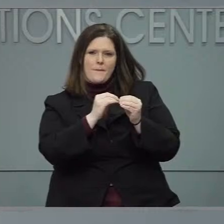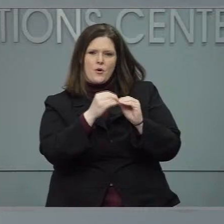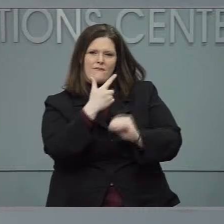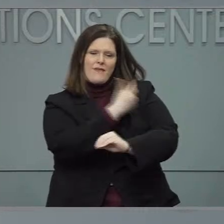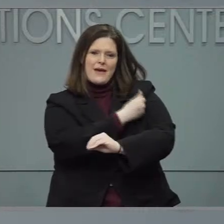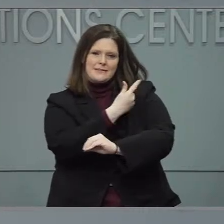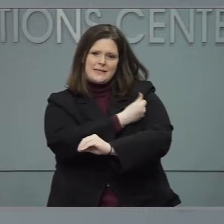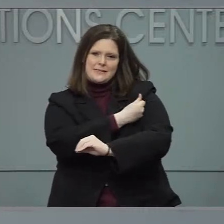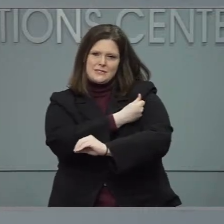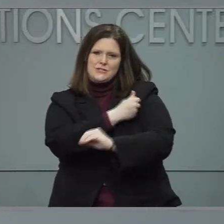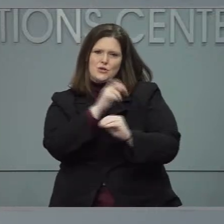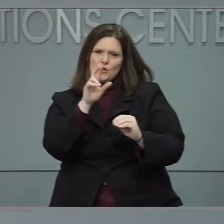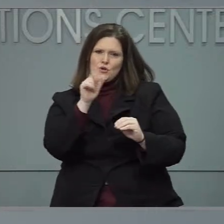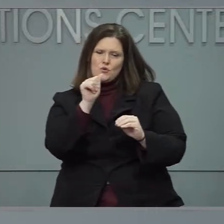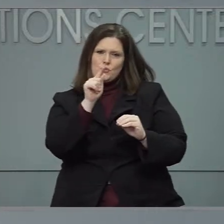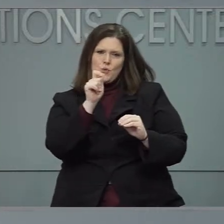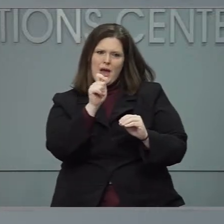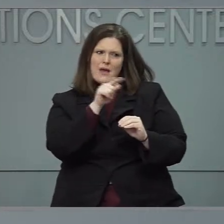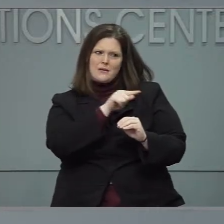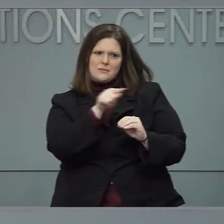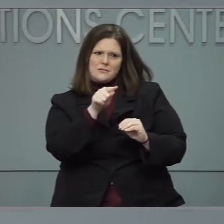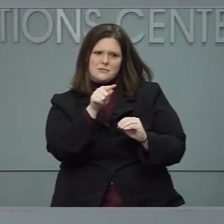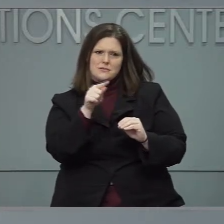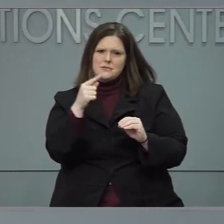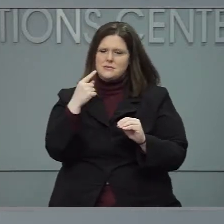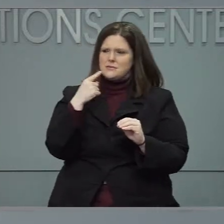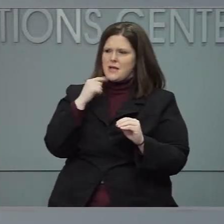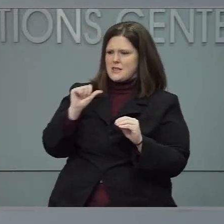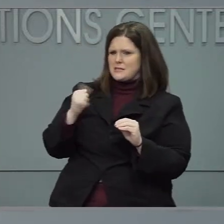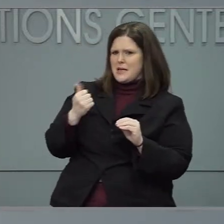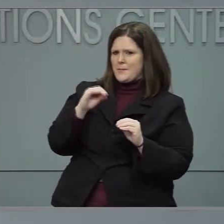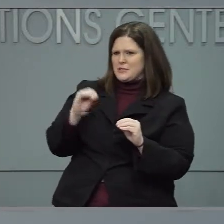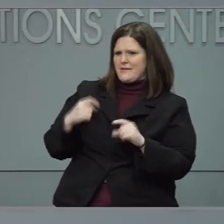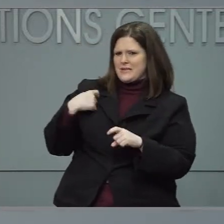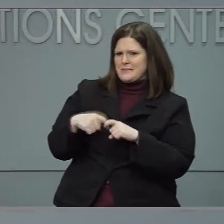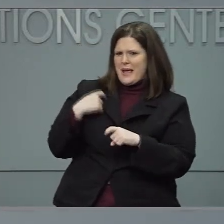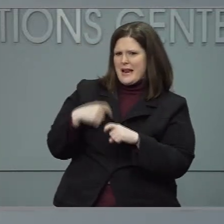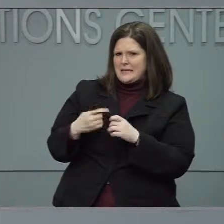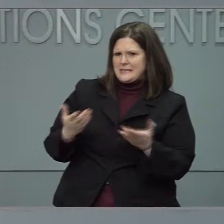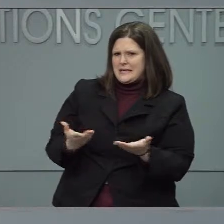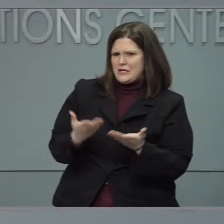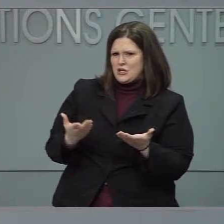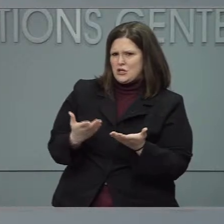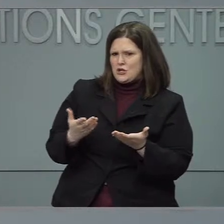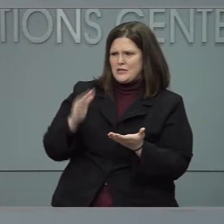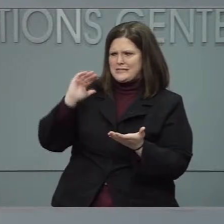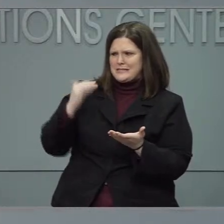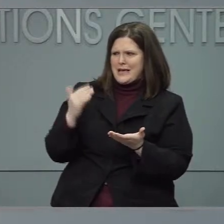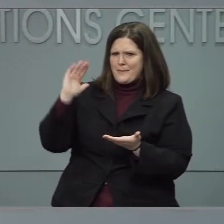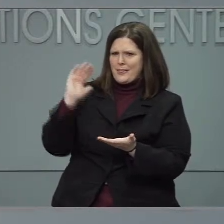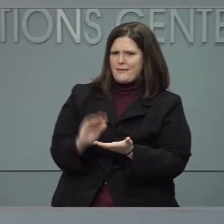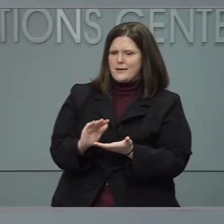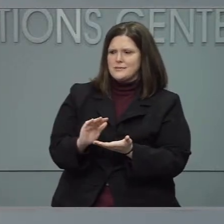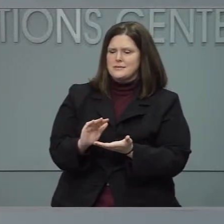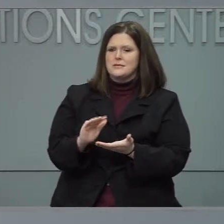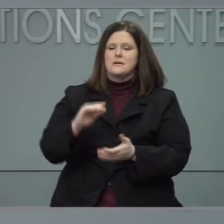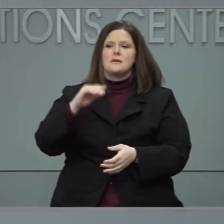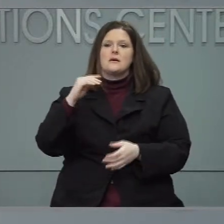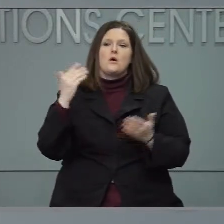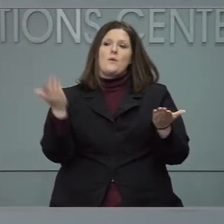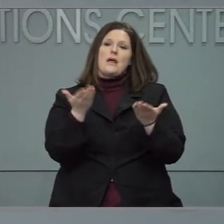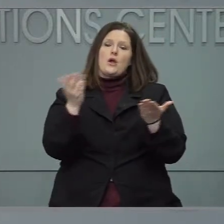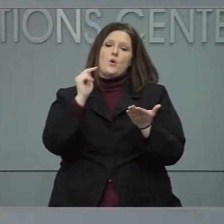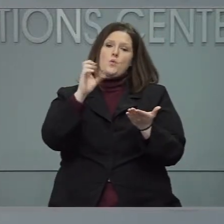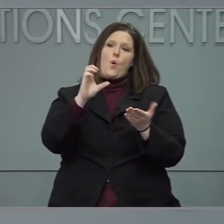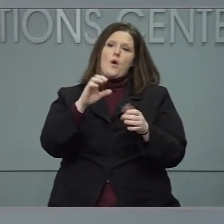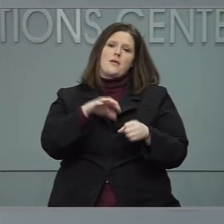Hispanic population. It's only 3%, and they make up about 10% of the population. We know that, at least on a state level, as well as especially here in Mecklenburg